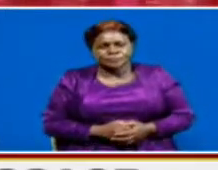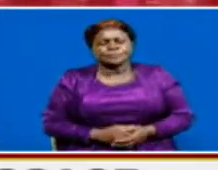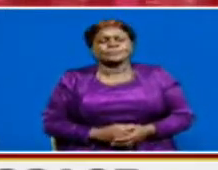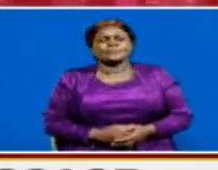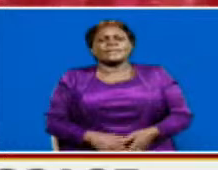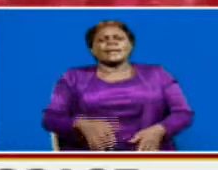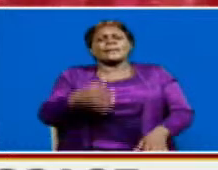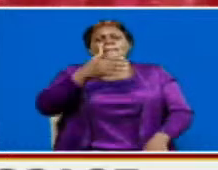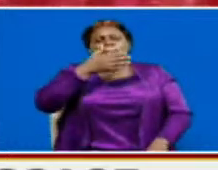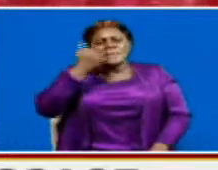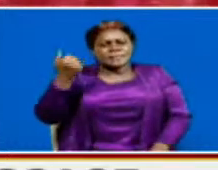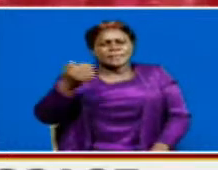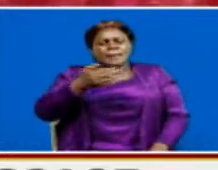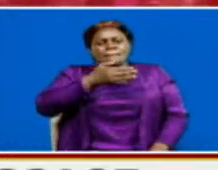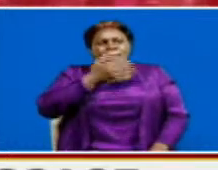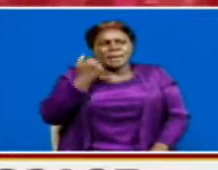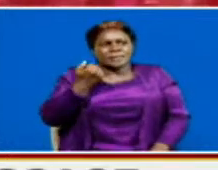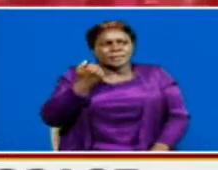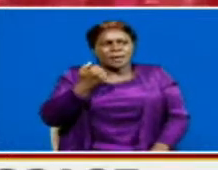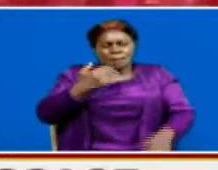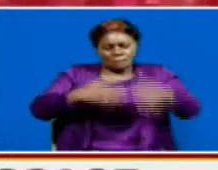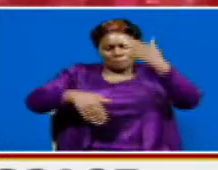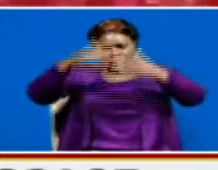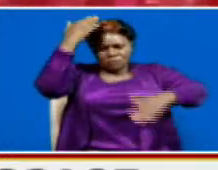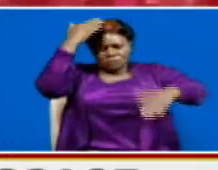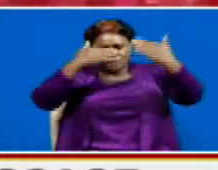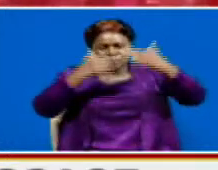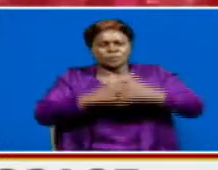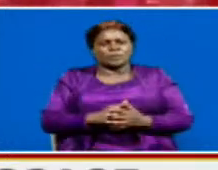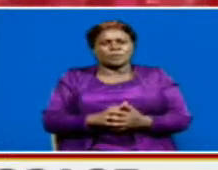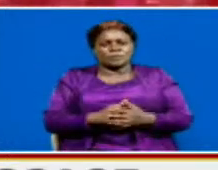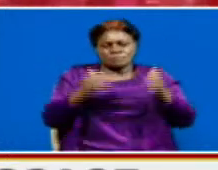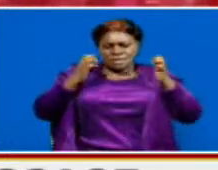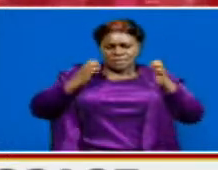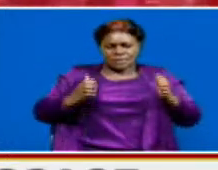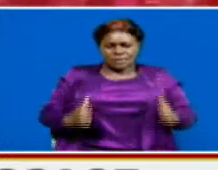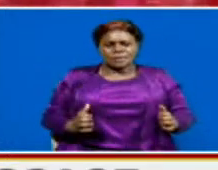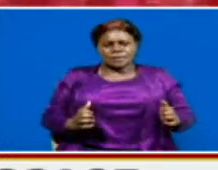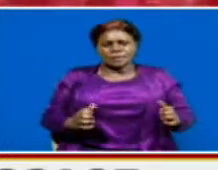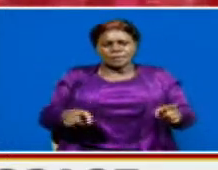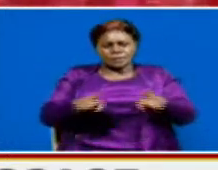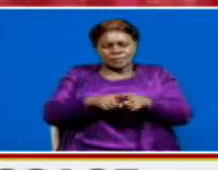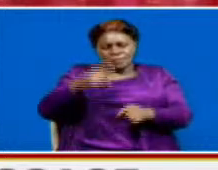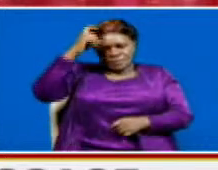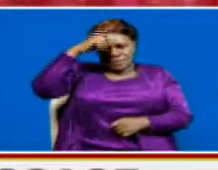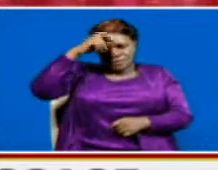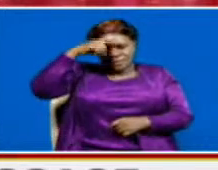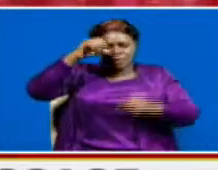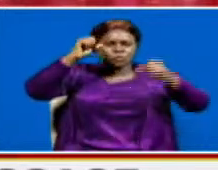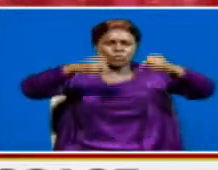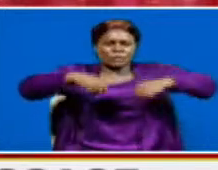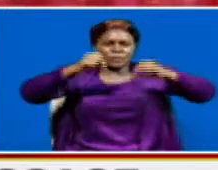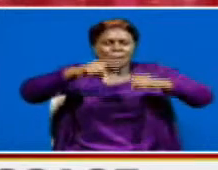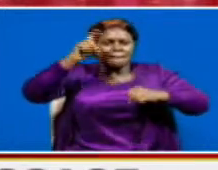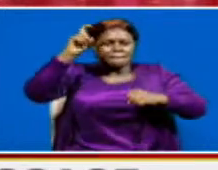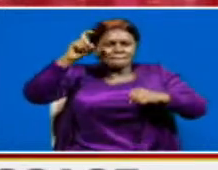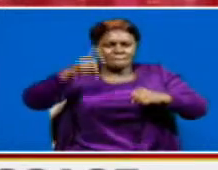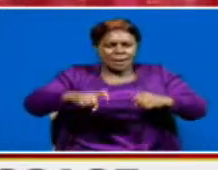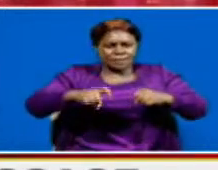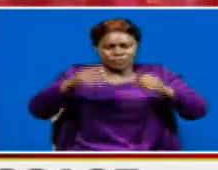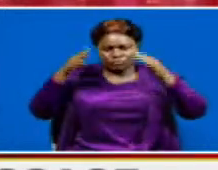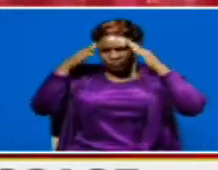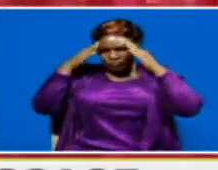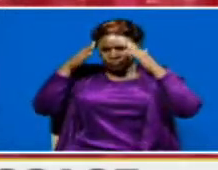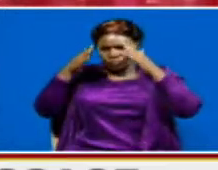the very best of our professional and moral and intellectual capabilities must be